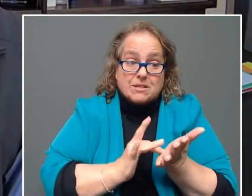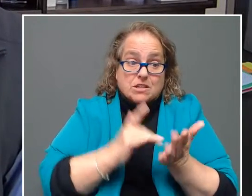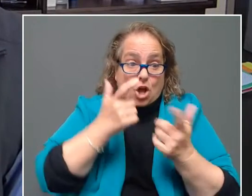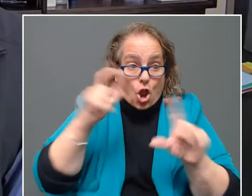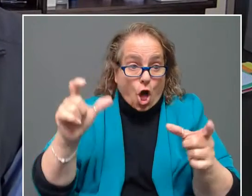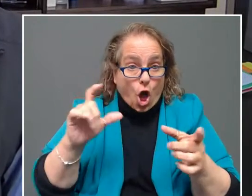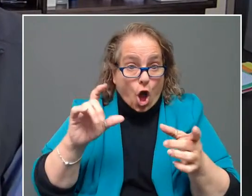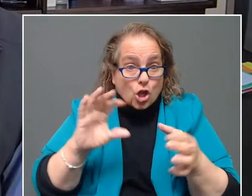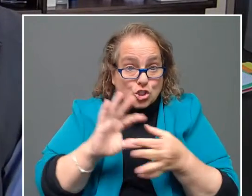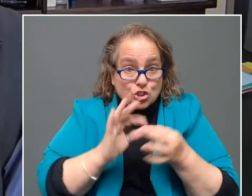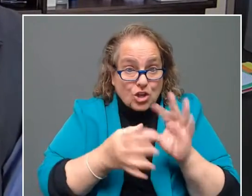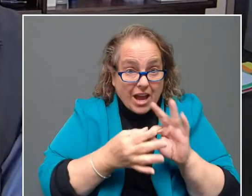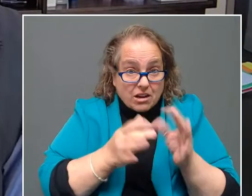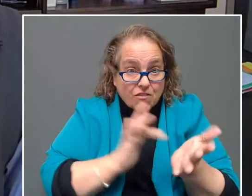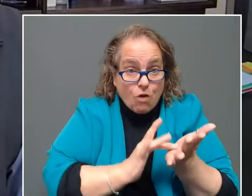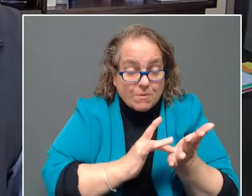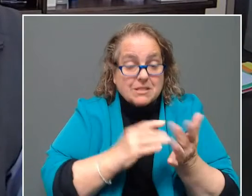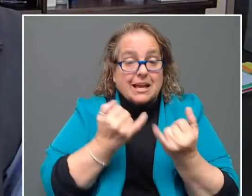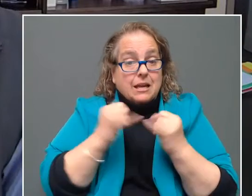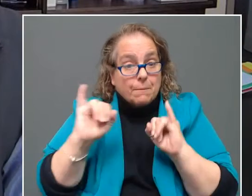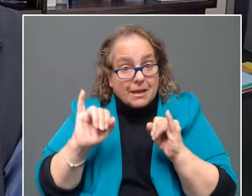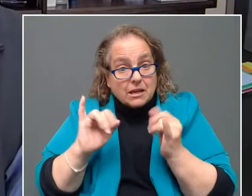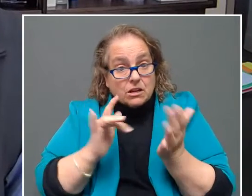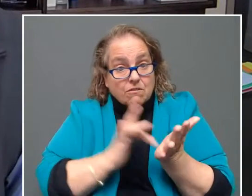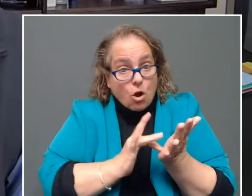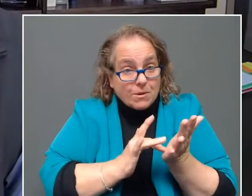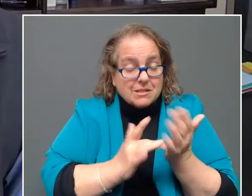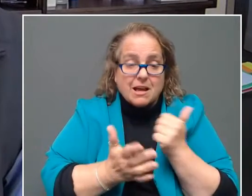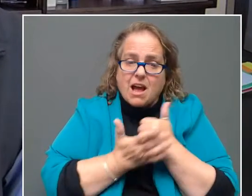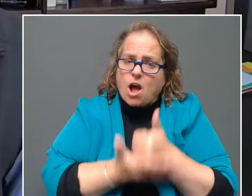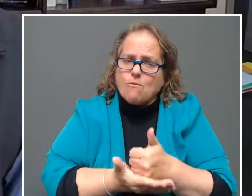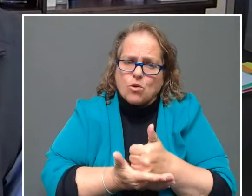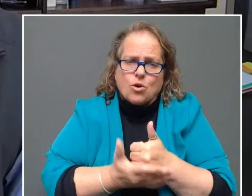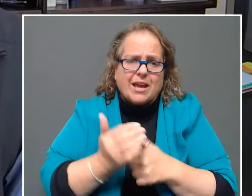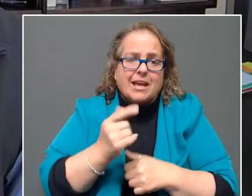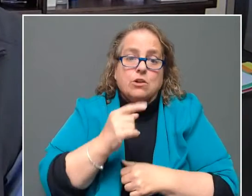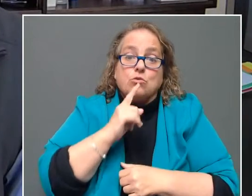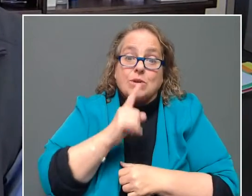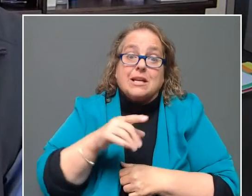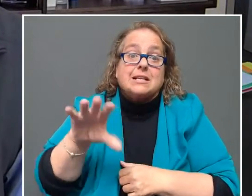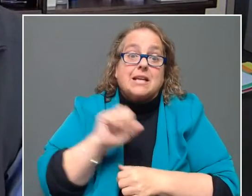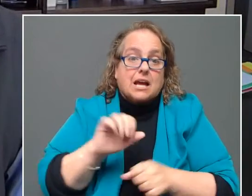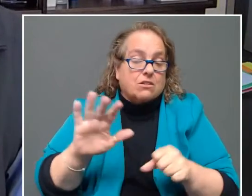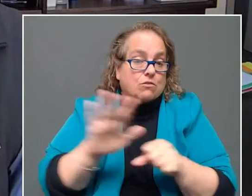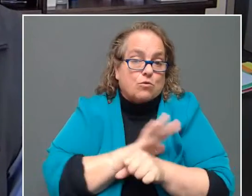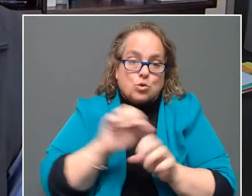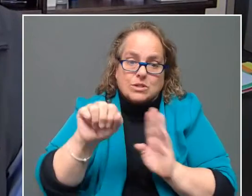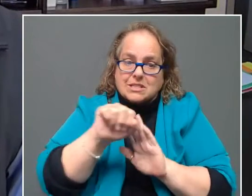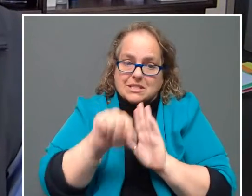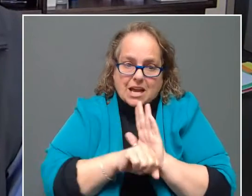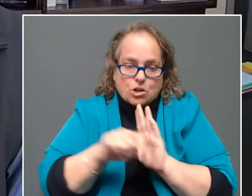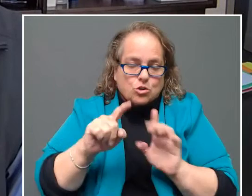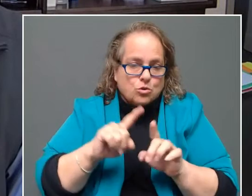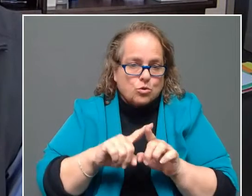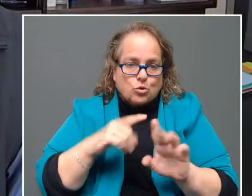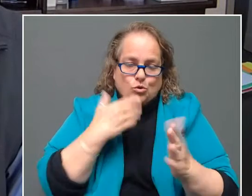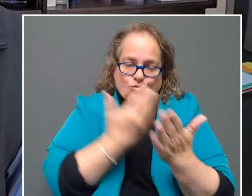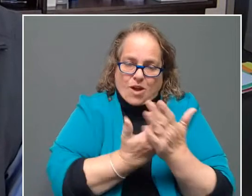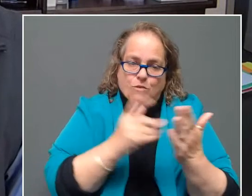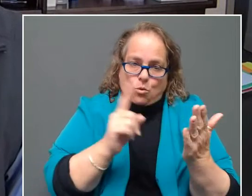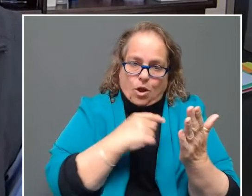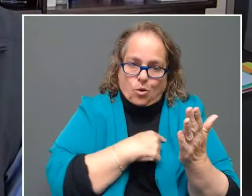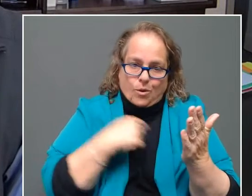independent pharmacies who are helpful. It's taken really the entire state to get where we are, and we still have